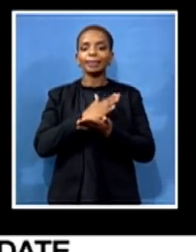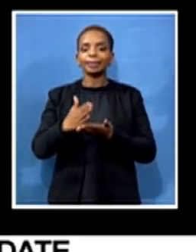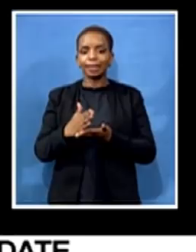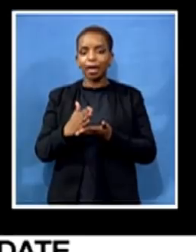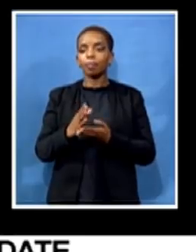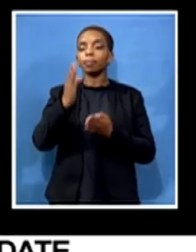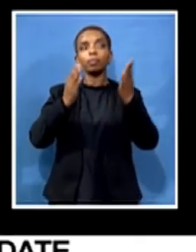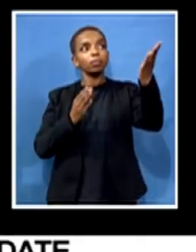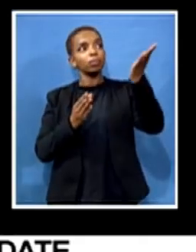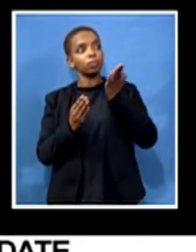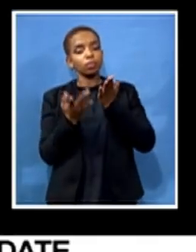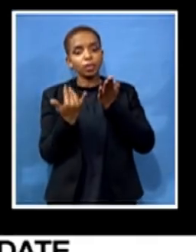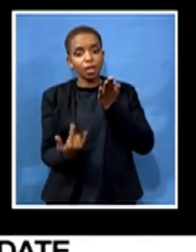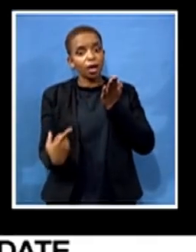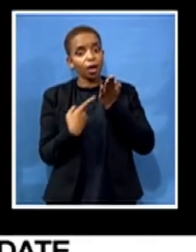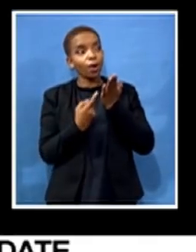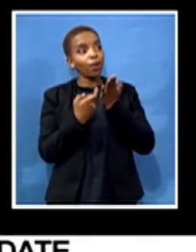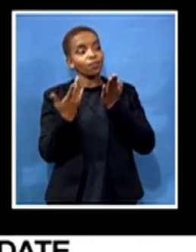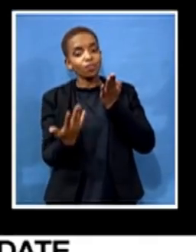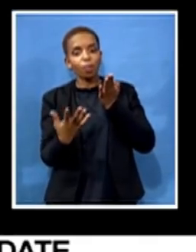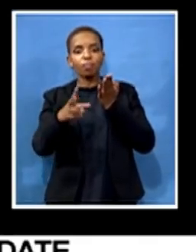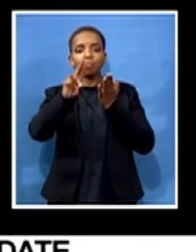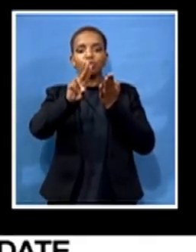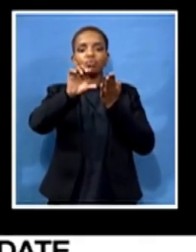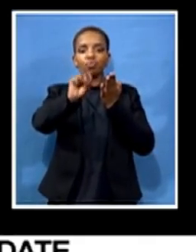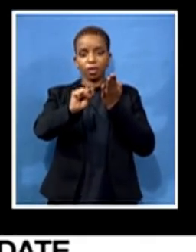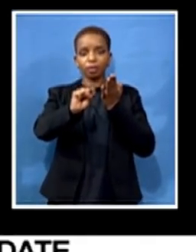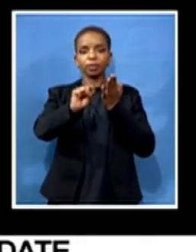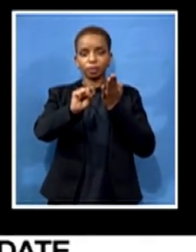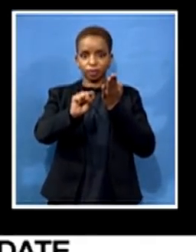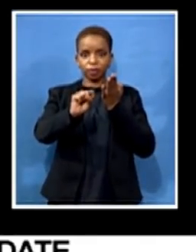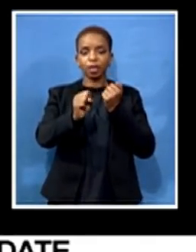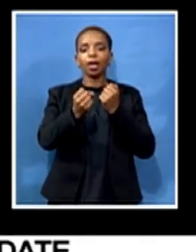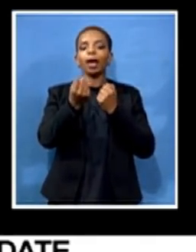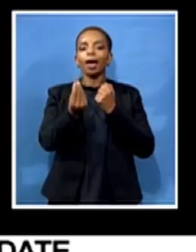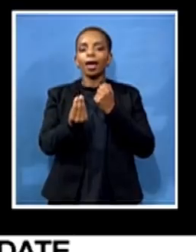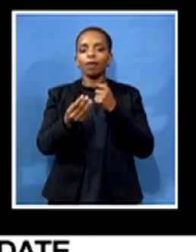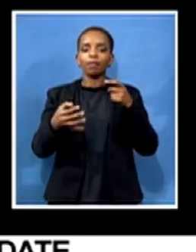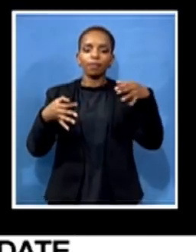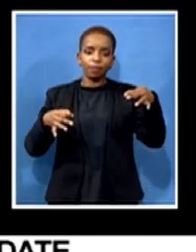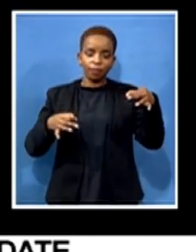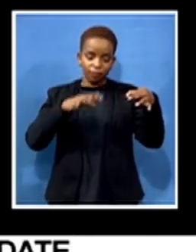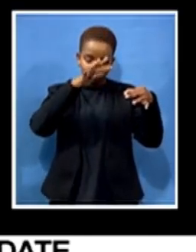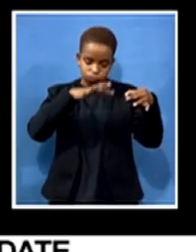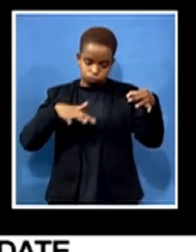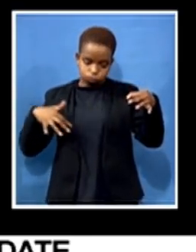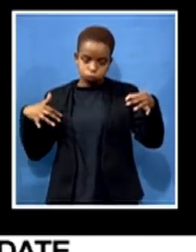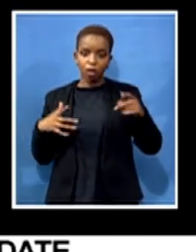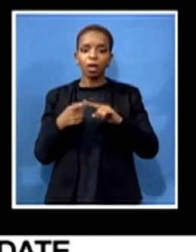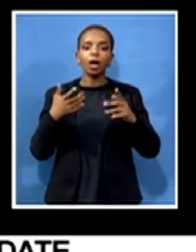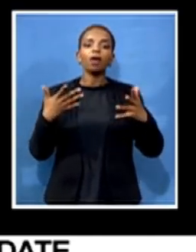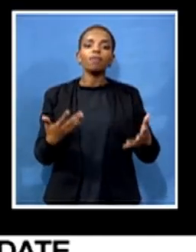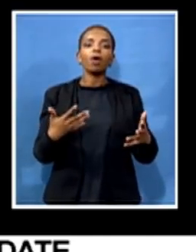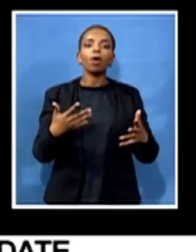a paper also from Oxford, and that